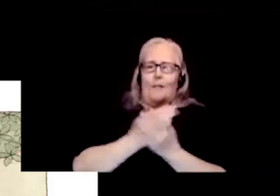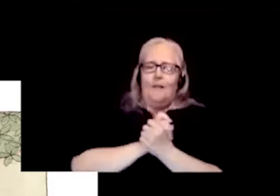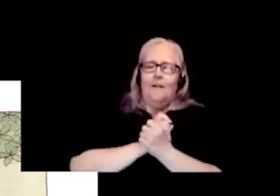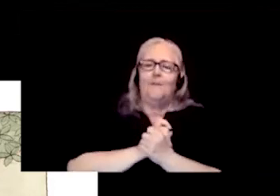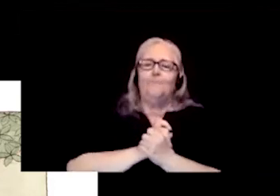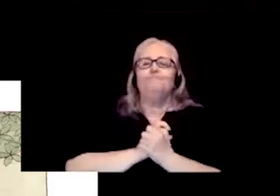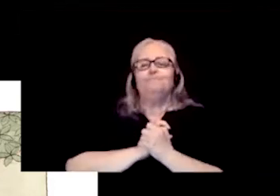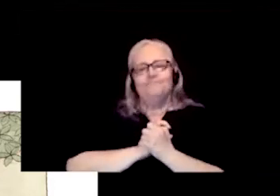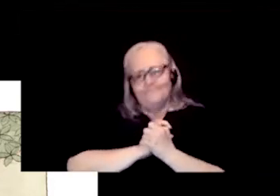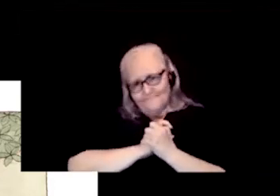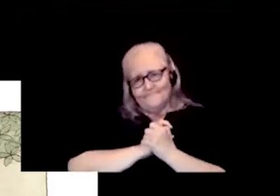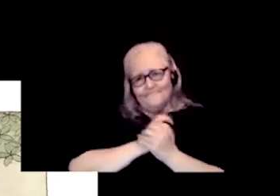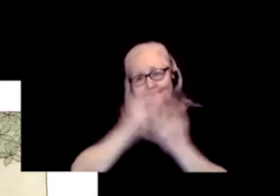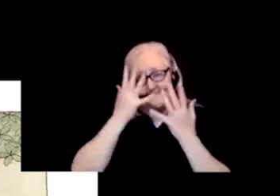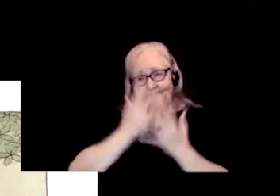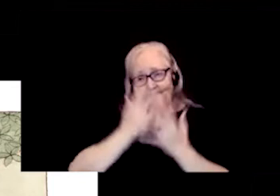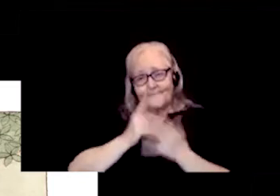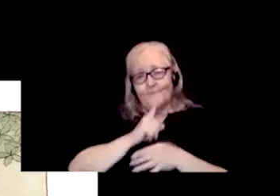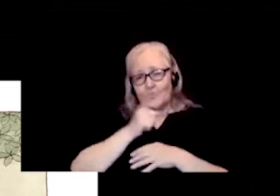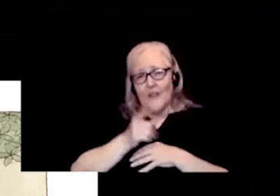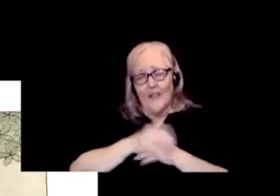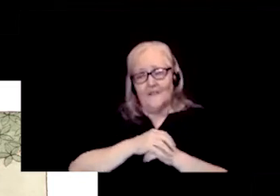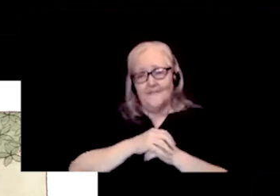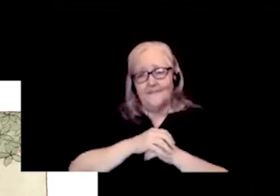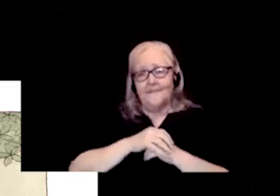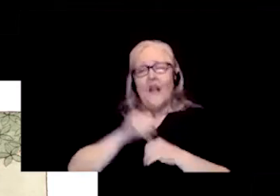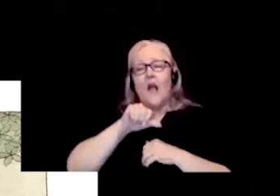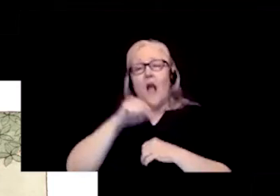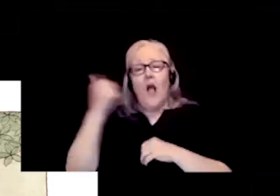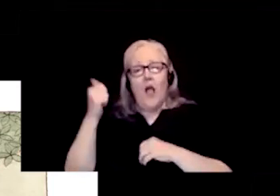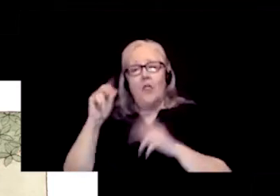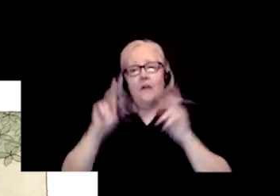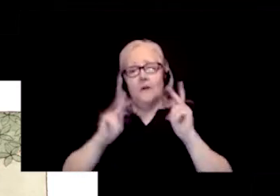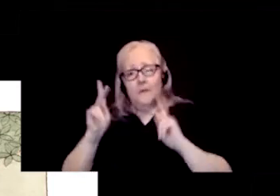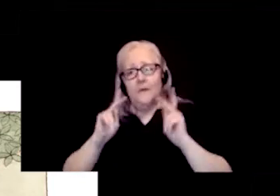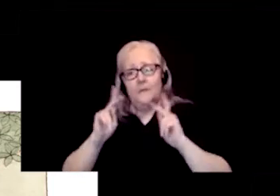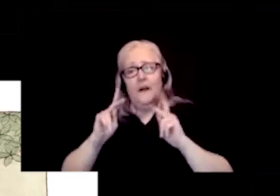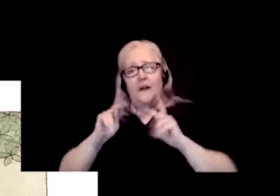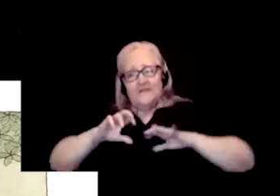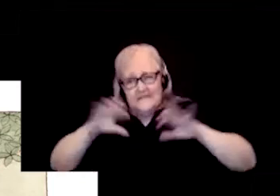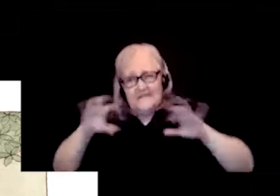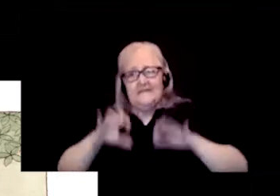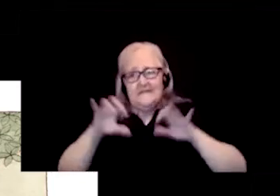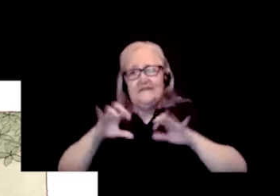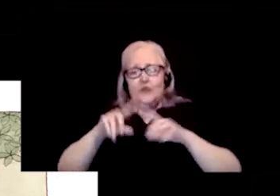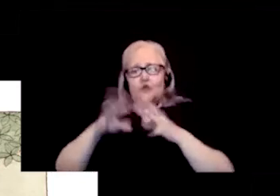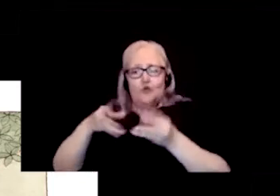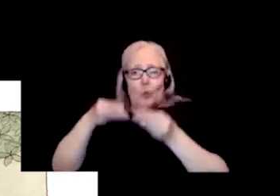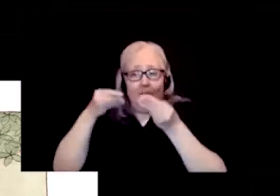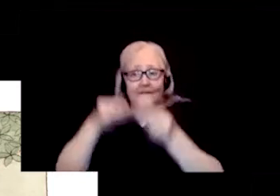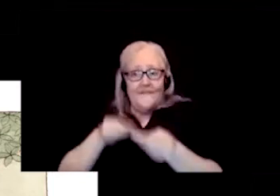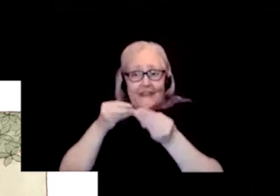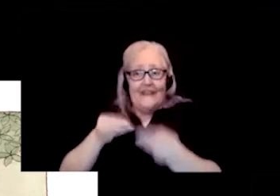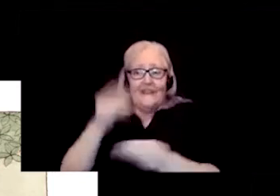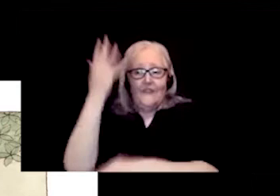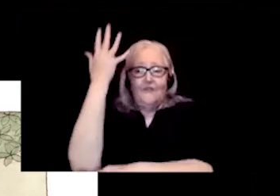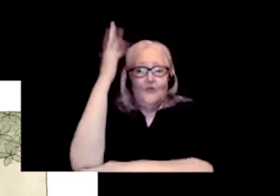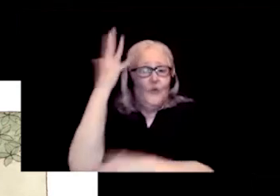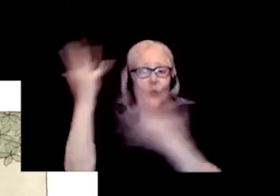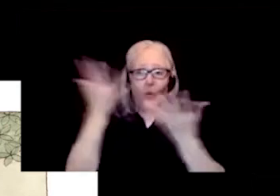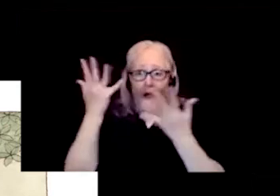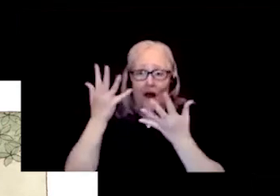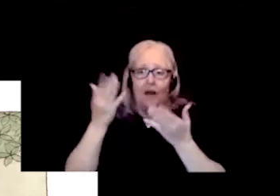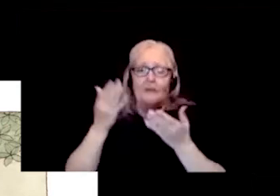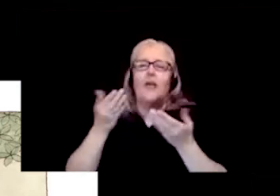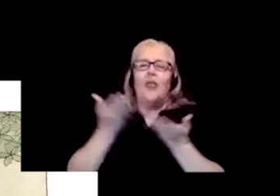is that there have been others who've been working overtime to supply the tree with that which would do it harm.